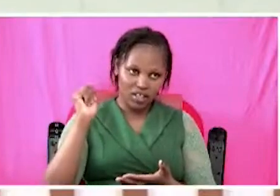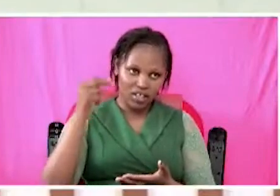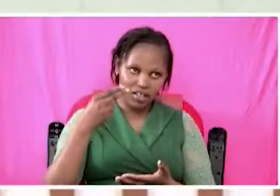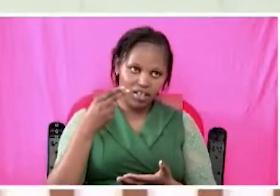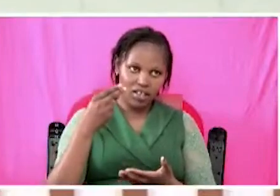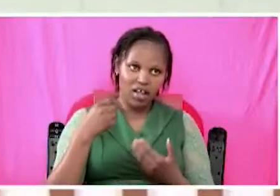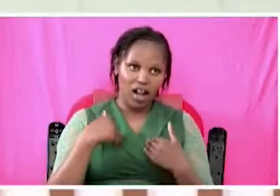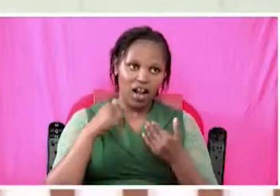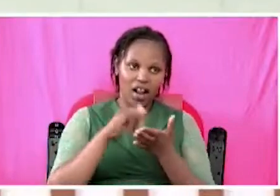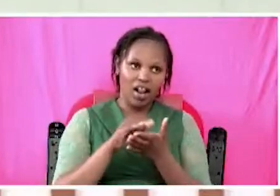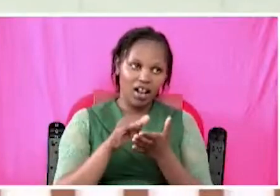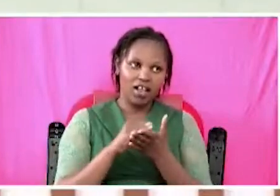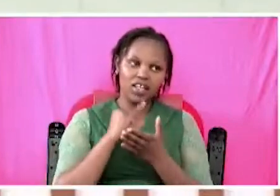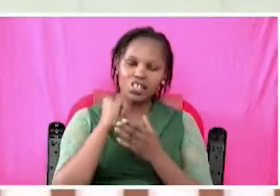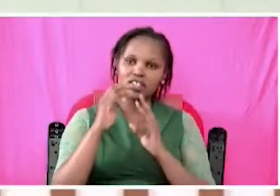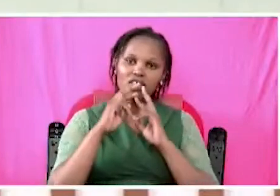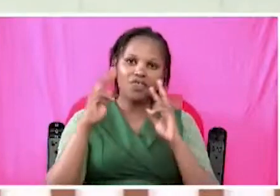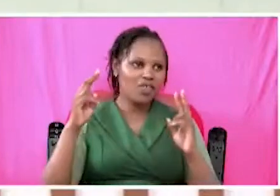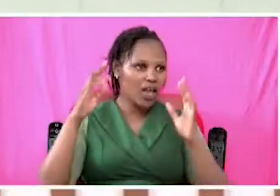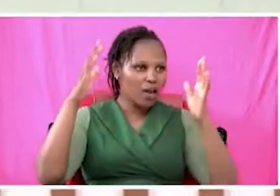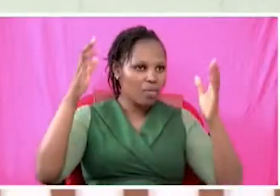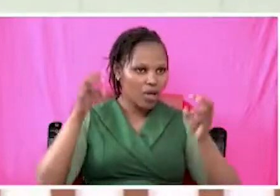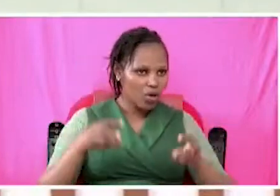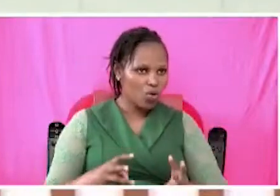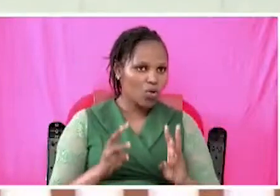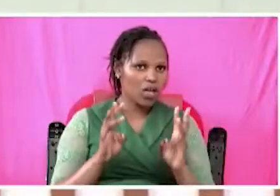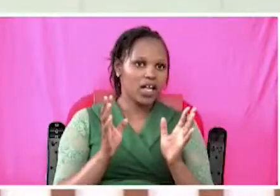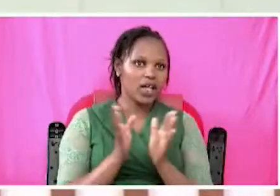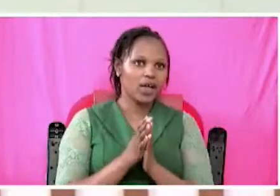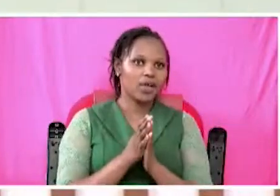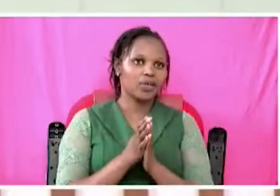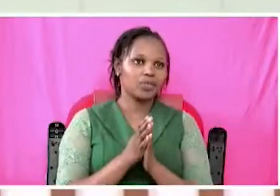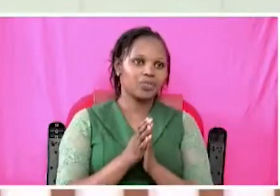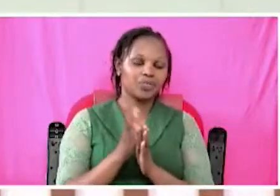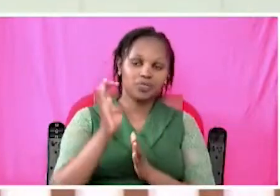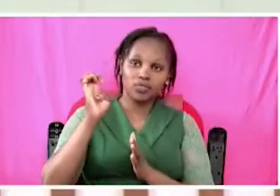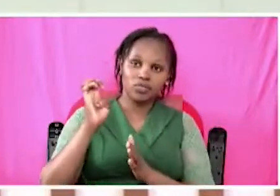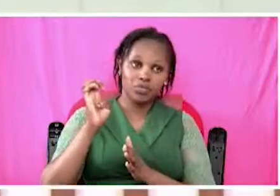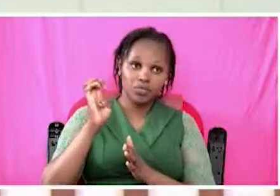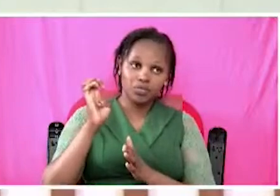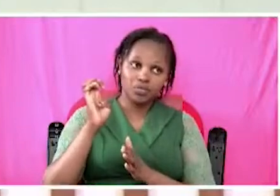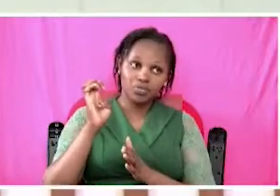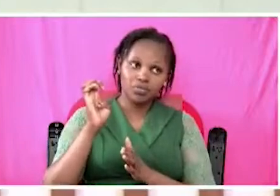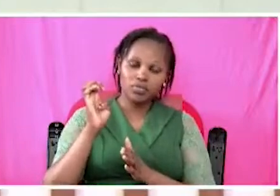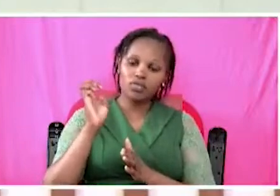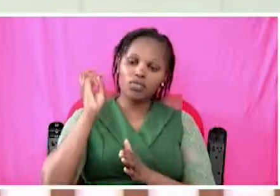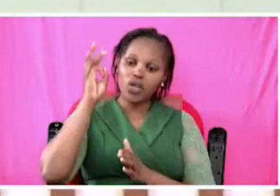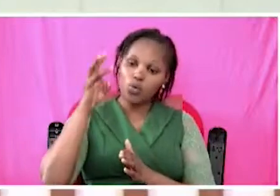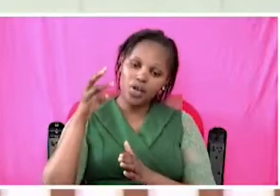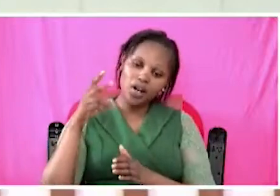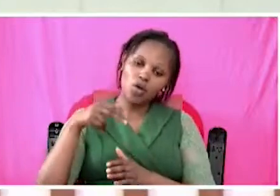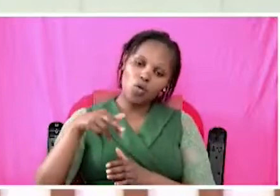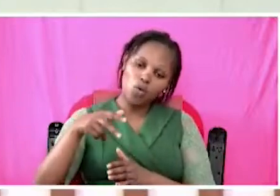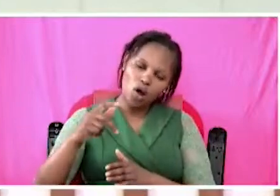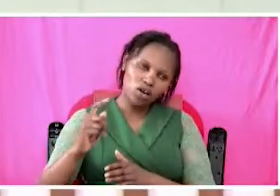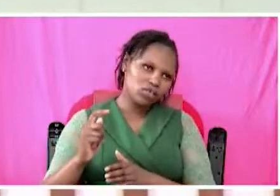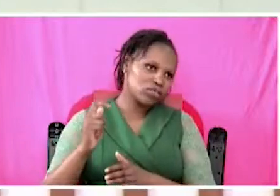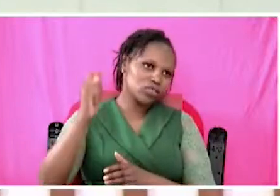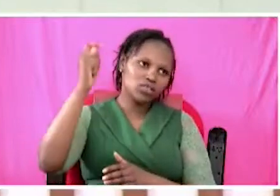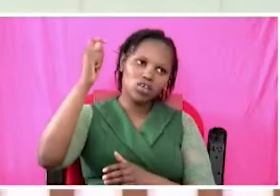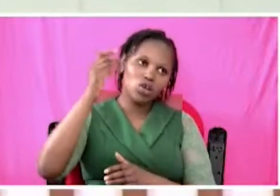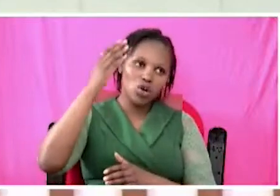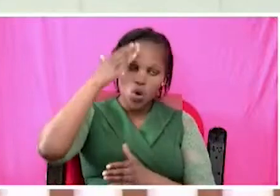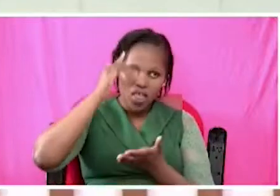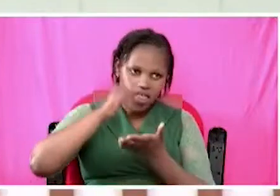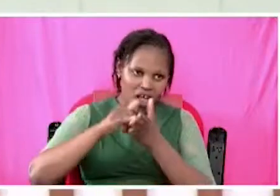Israel in a very big way. And Elijah would walk tall, knowing that God has